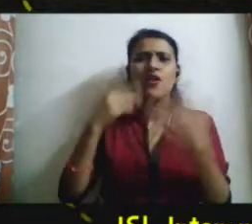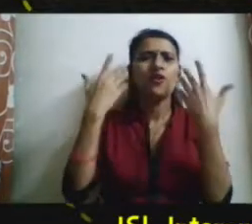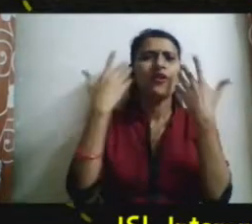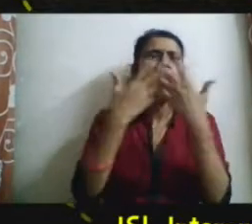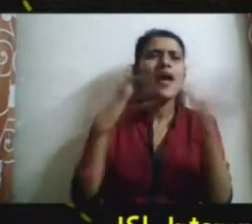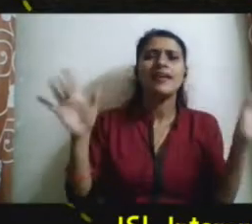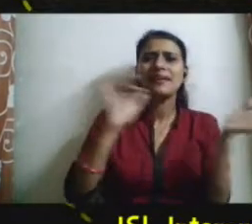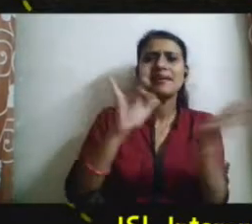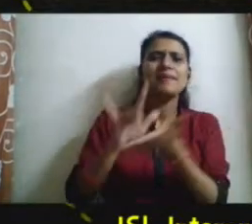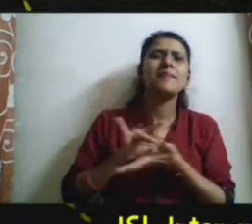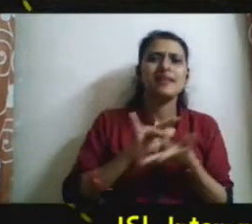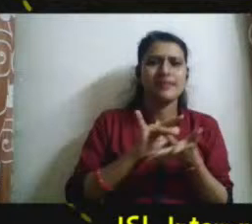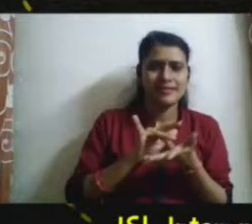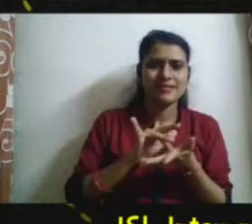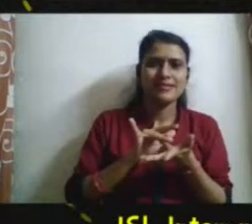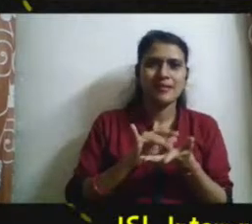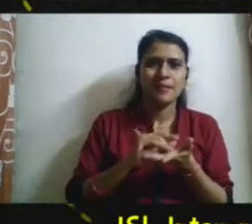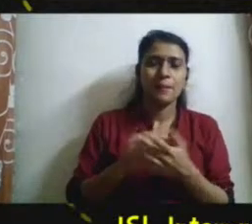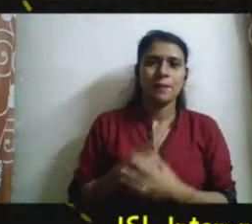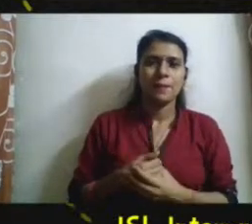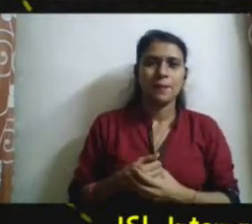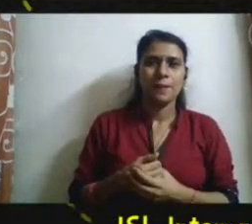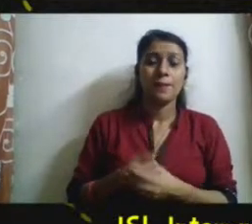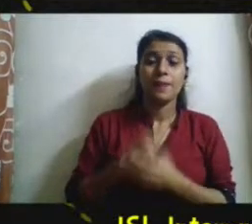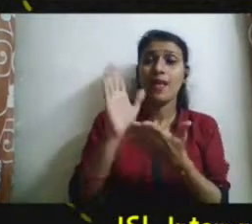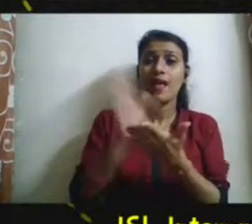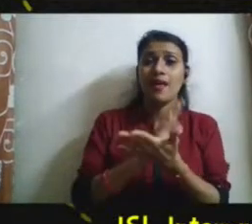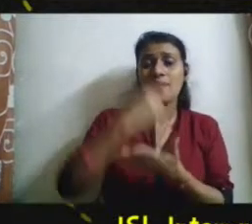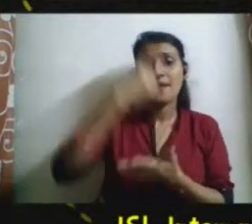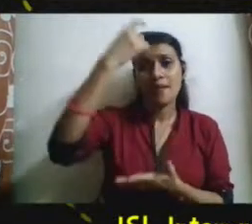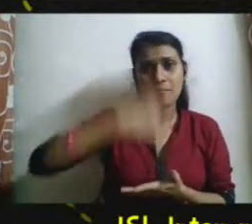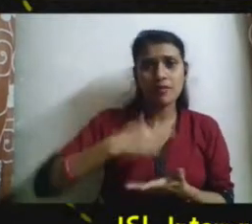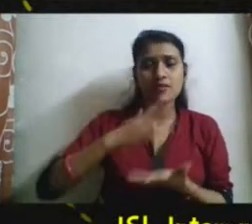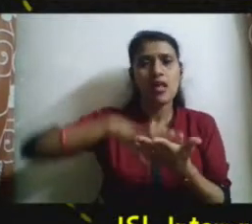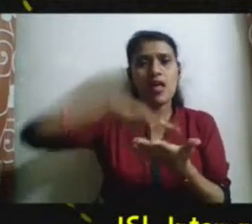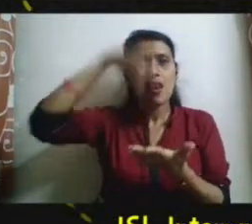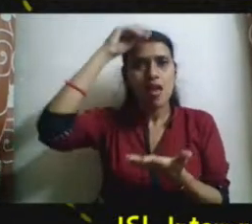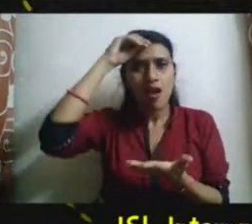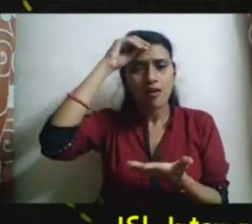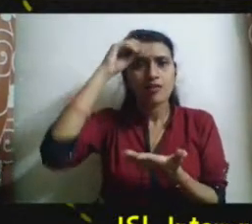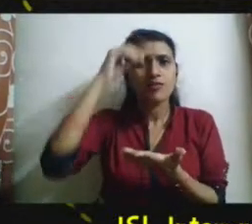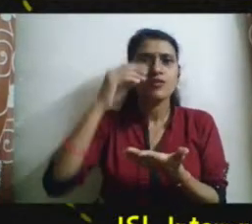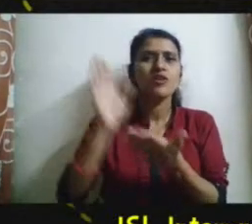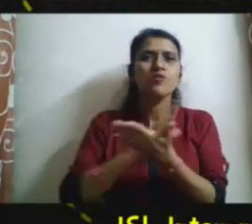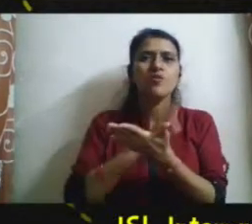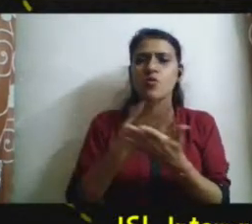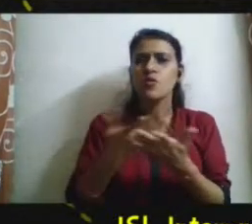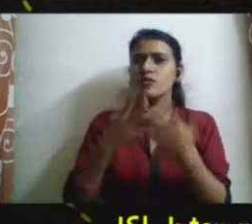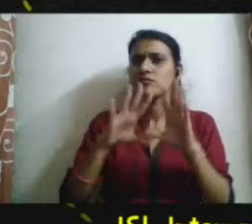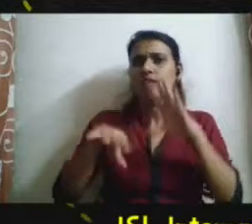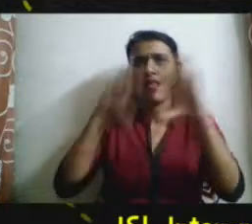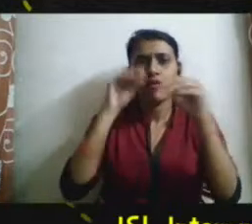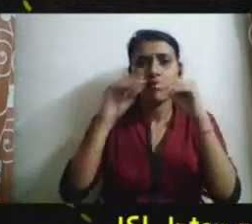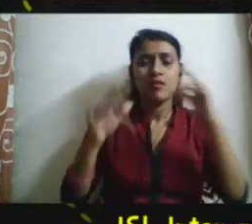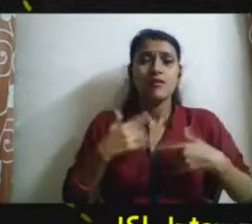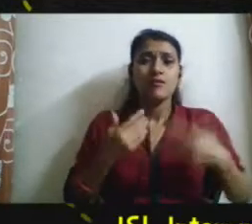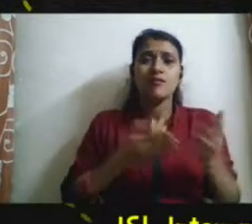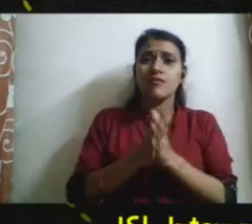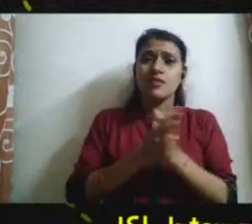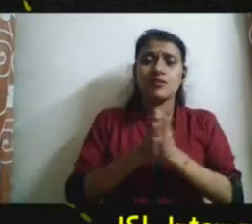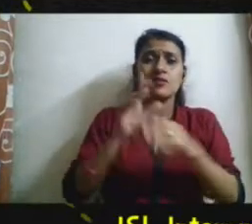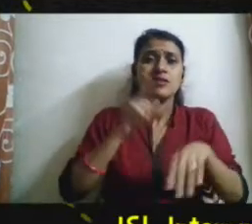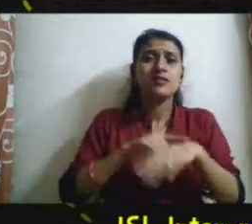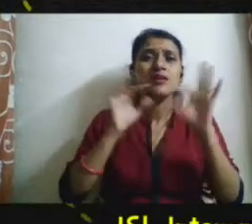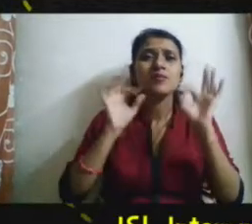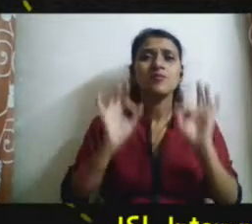I think as an artist, as a person studying music, it's a fascinating time to be alive in. And